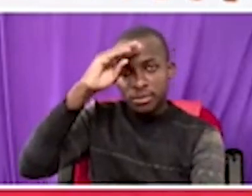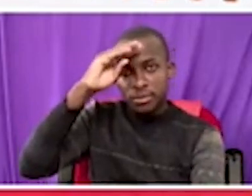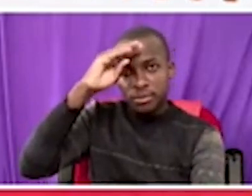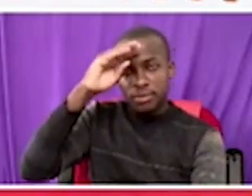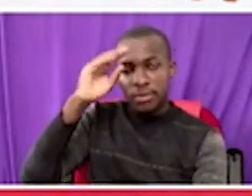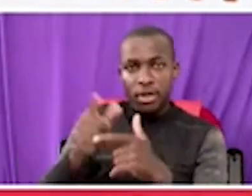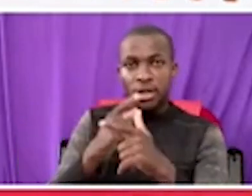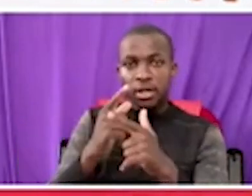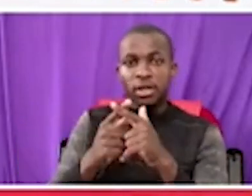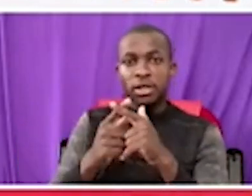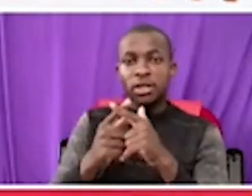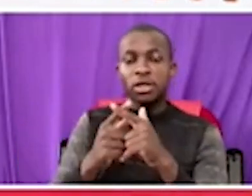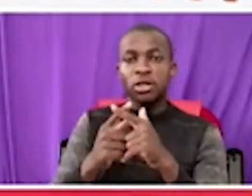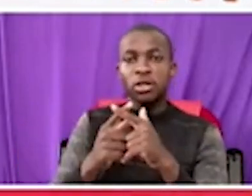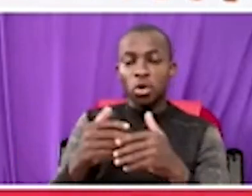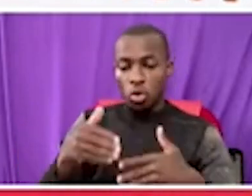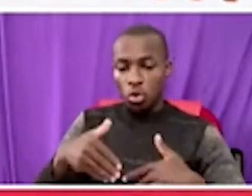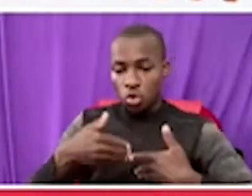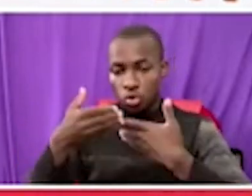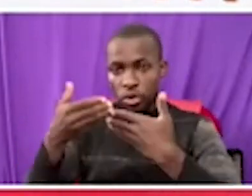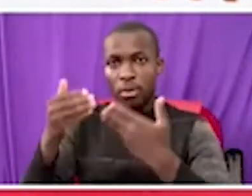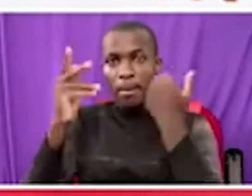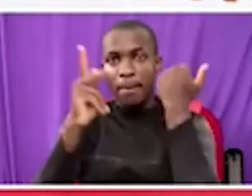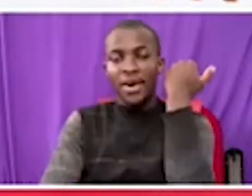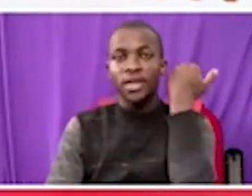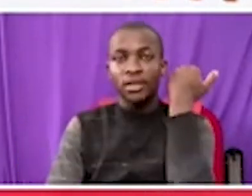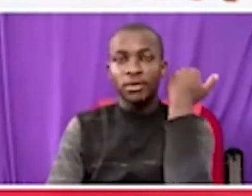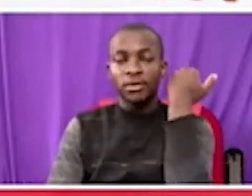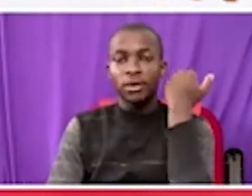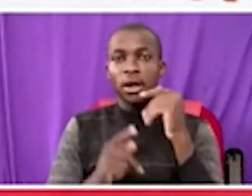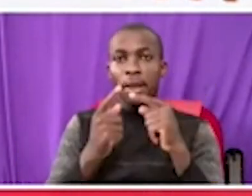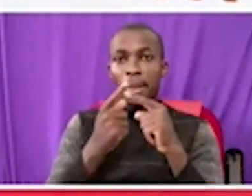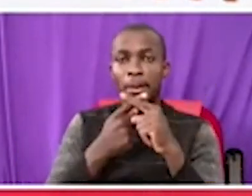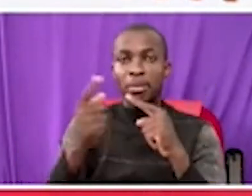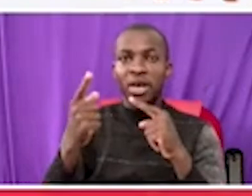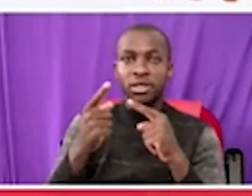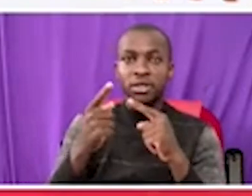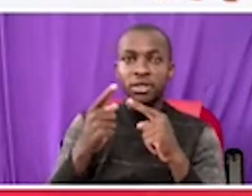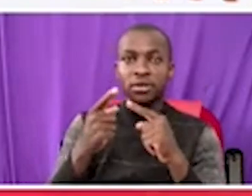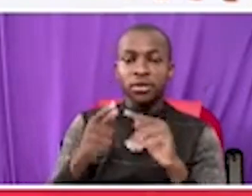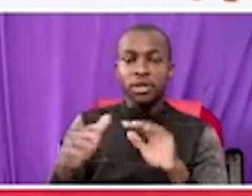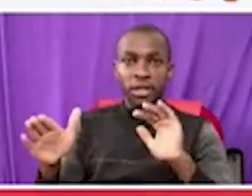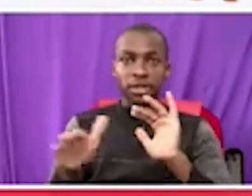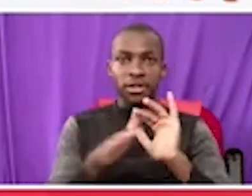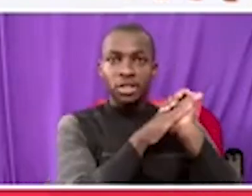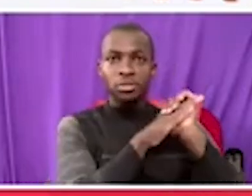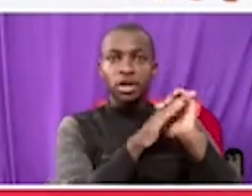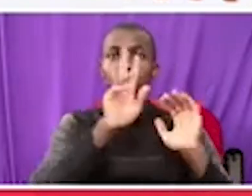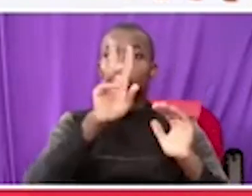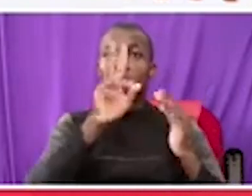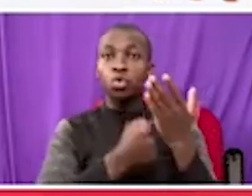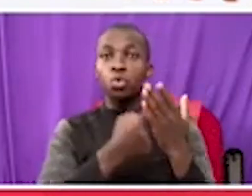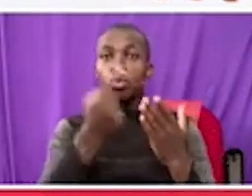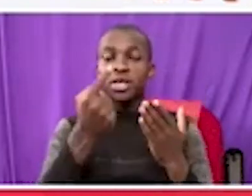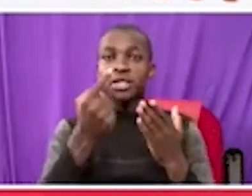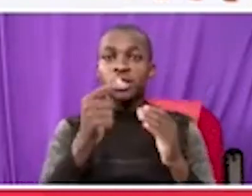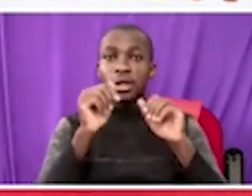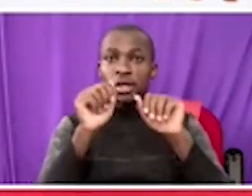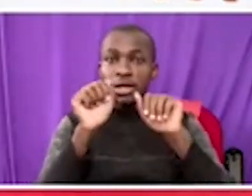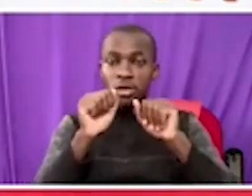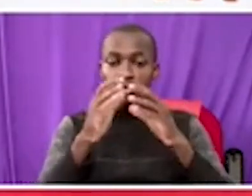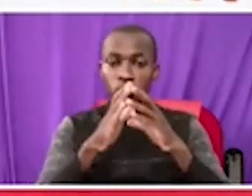will not only be severely punished, but will be suspended for 2 weeks with possible